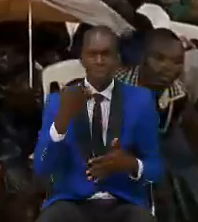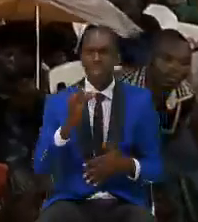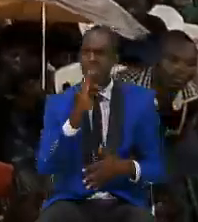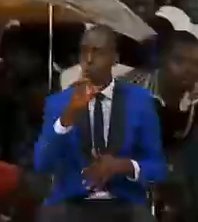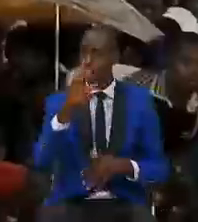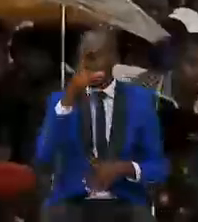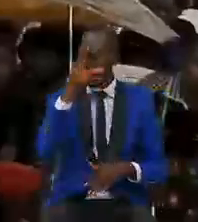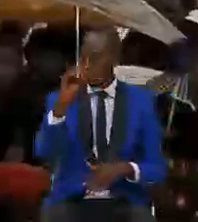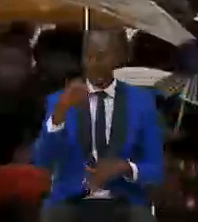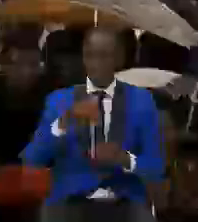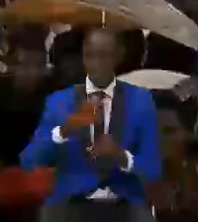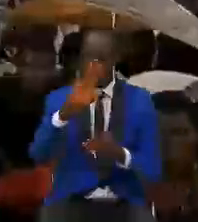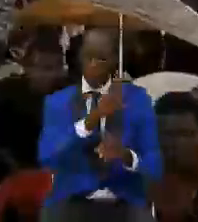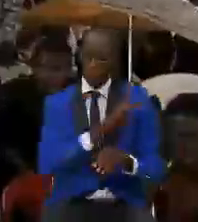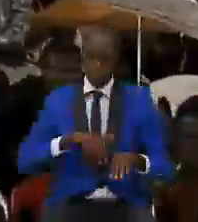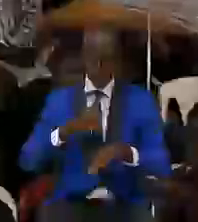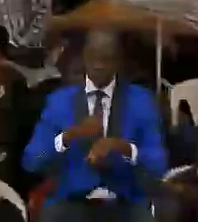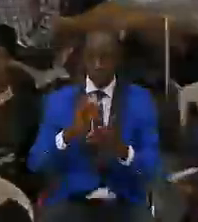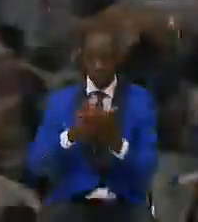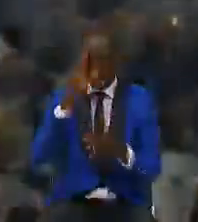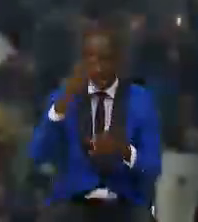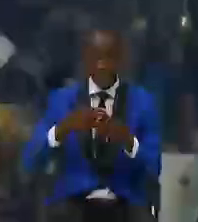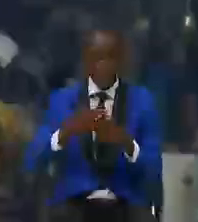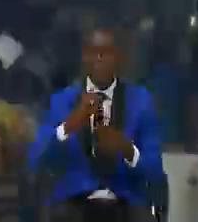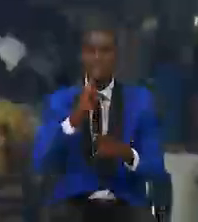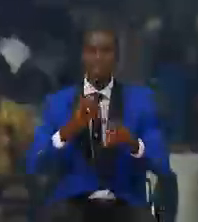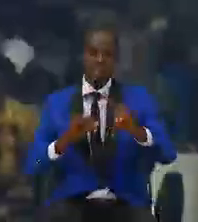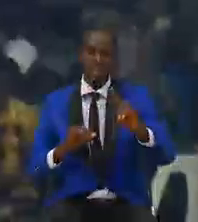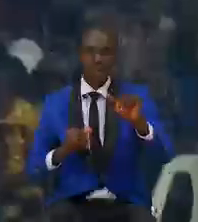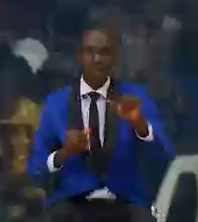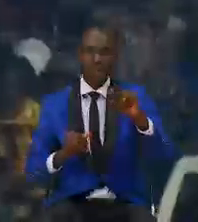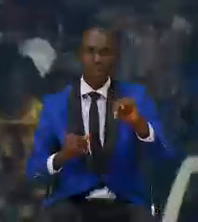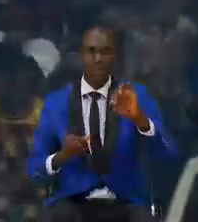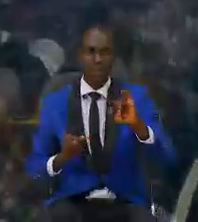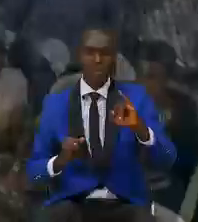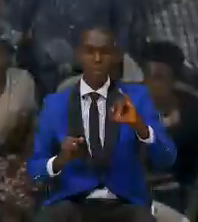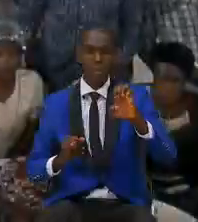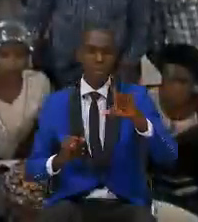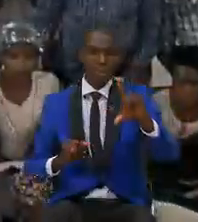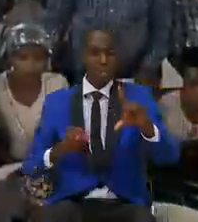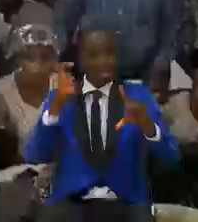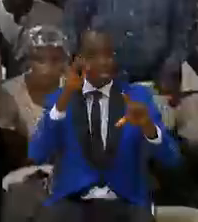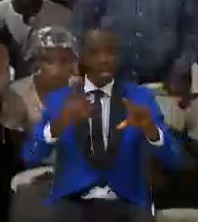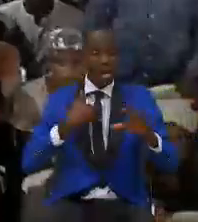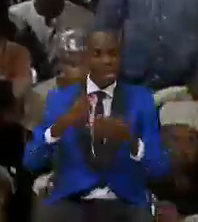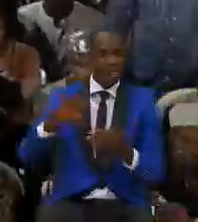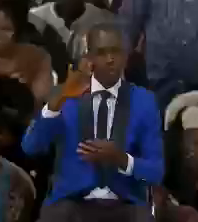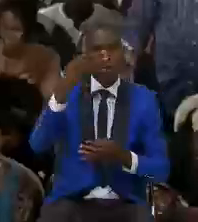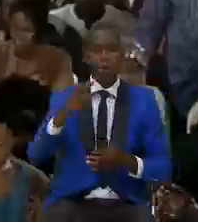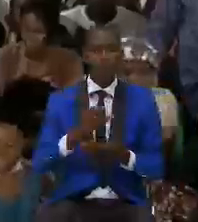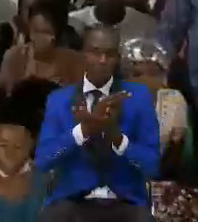man, his name is Daniel. He has the spirit of the Holy God inside him.